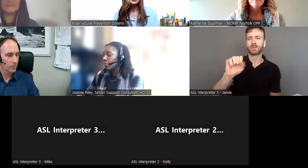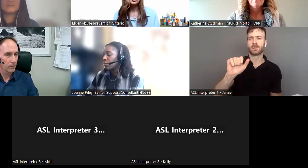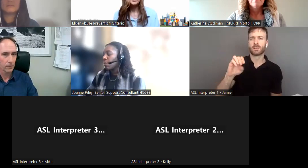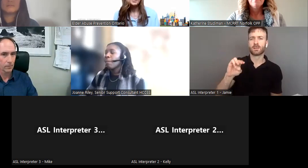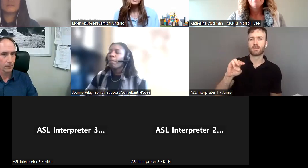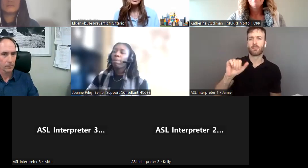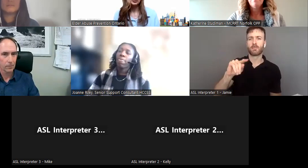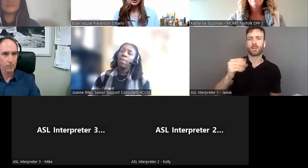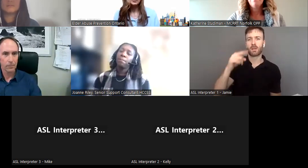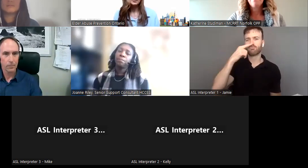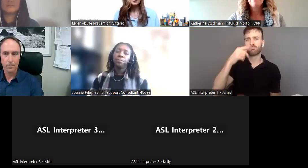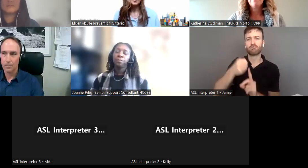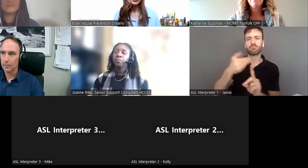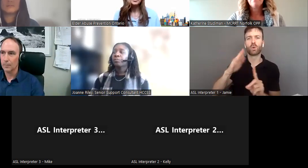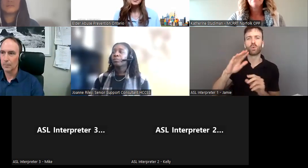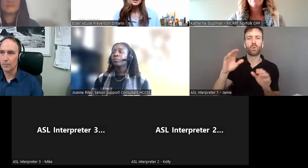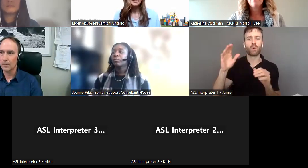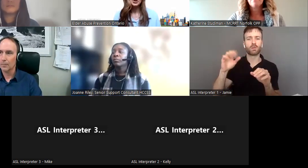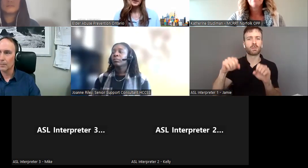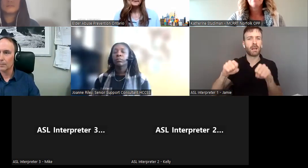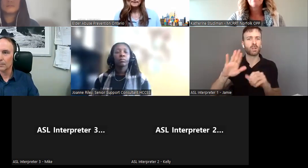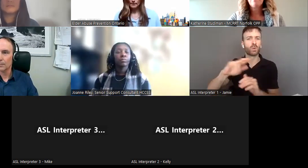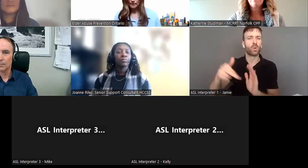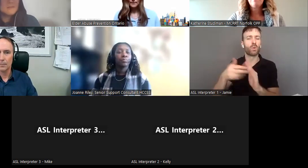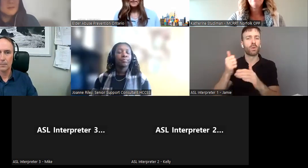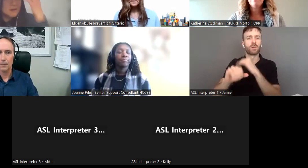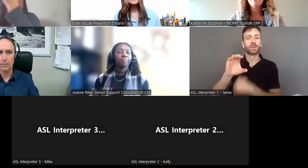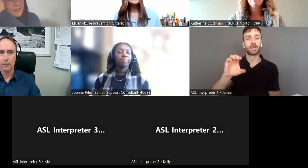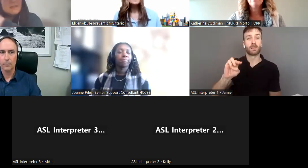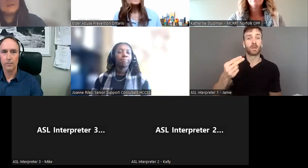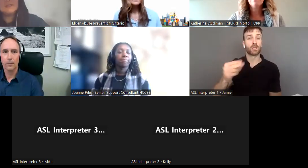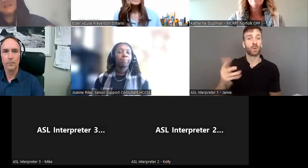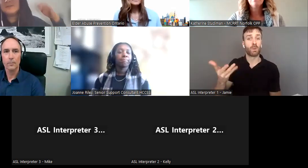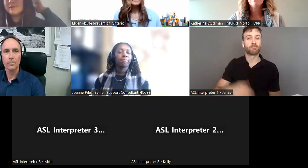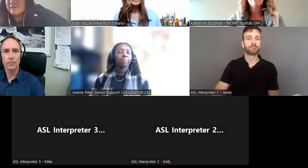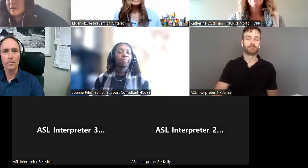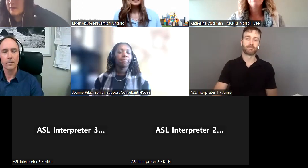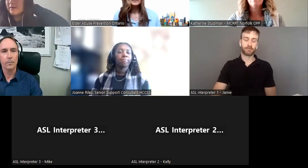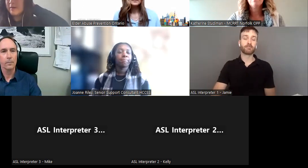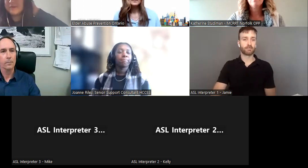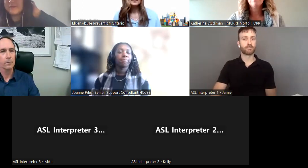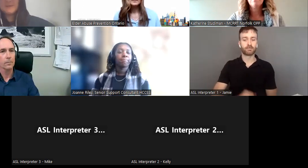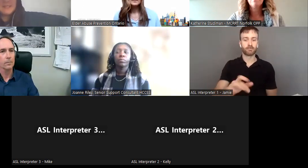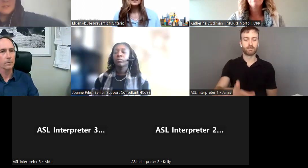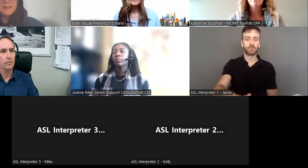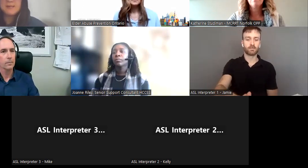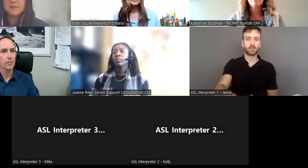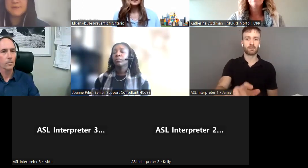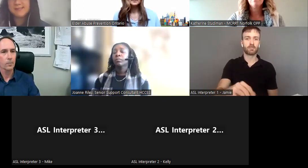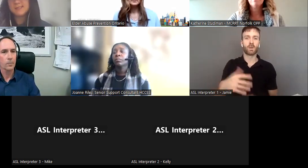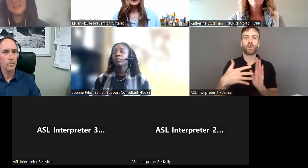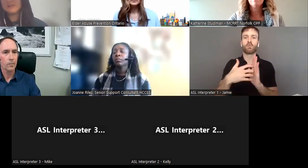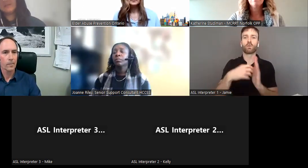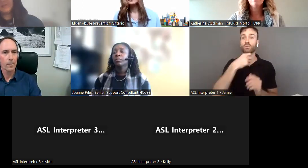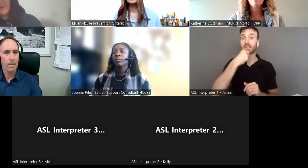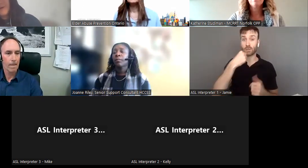do within your capacity and role with CMHA. Yeah, definitely. So I'm the Vulnerable Seniors Lead. I